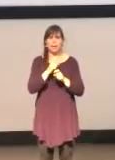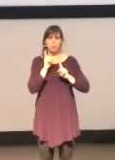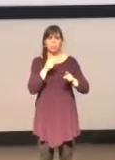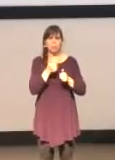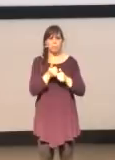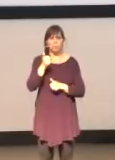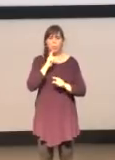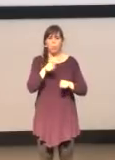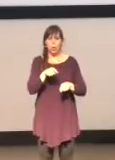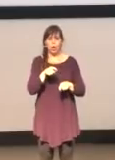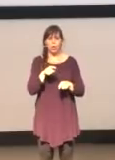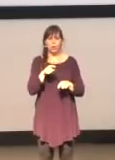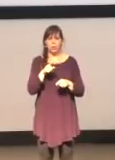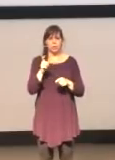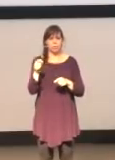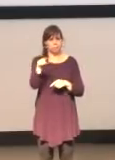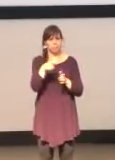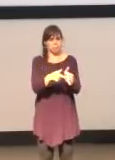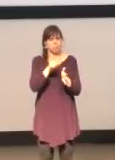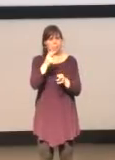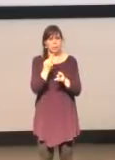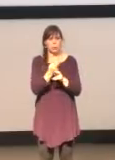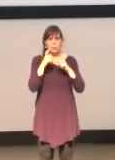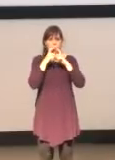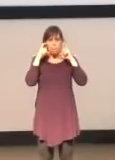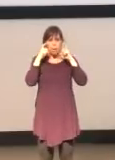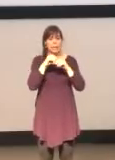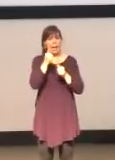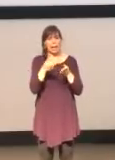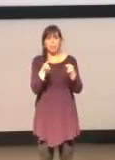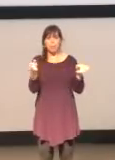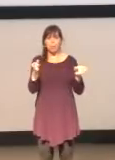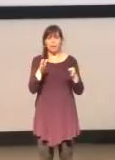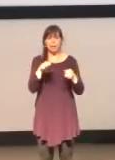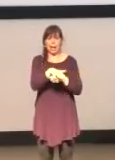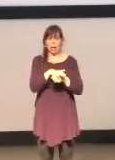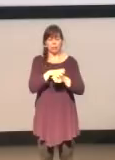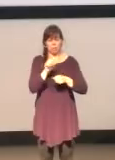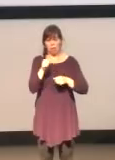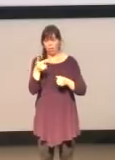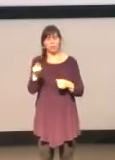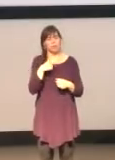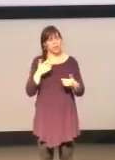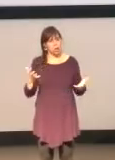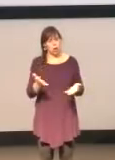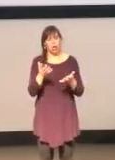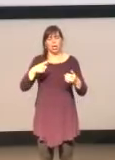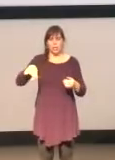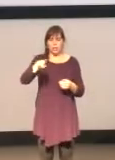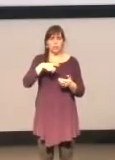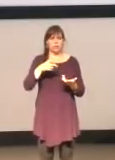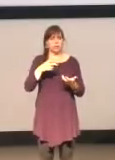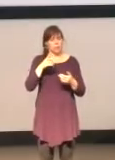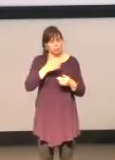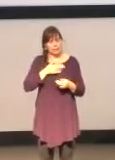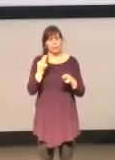to mandate masks in public areas and others. And I'm just encouraging people that